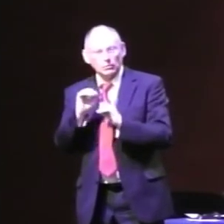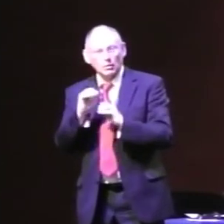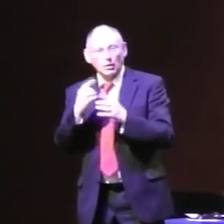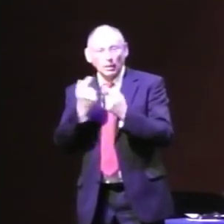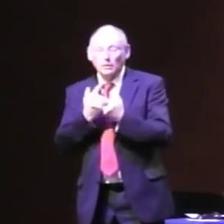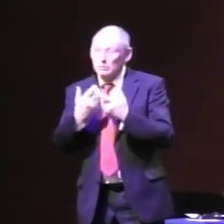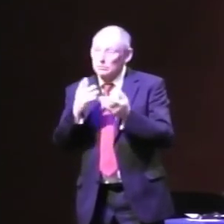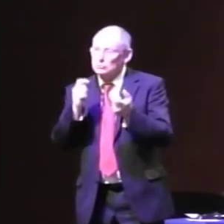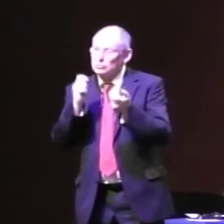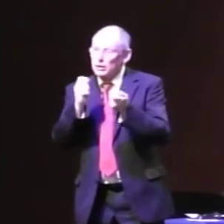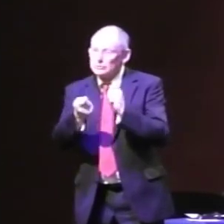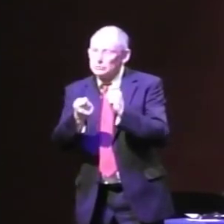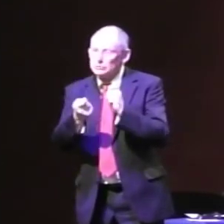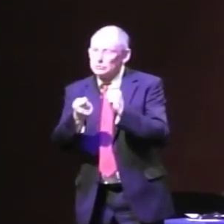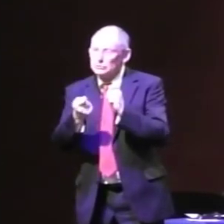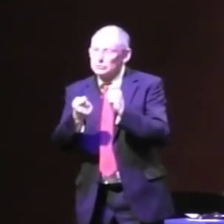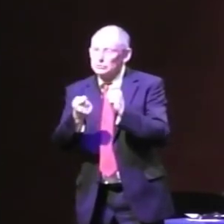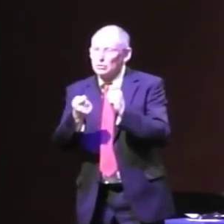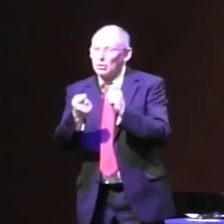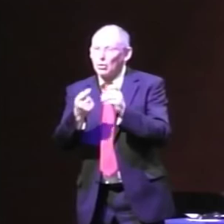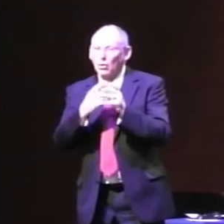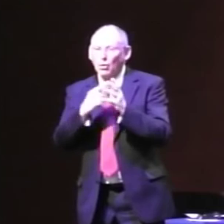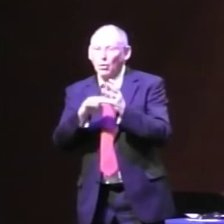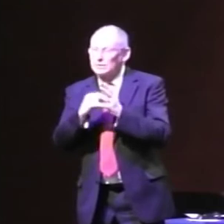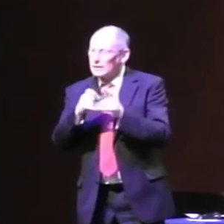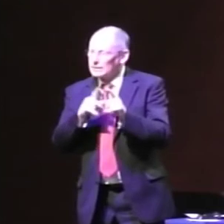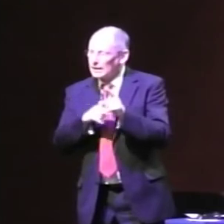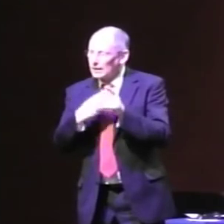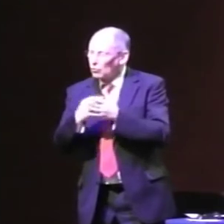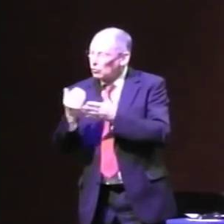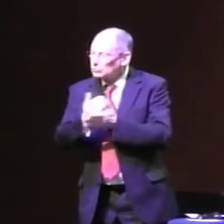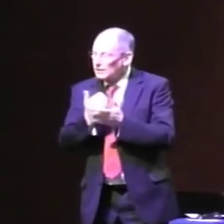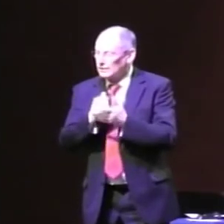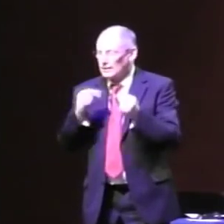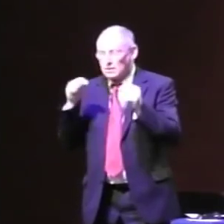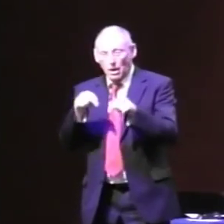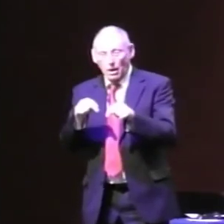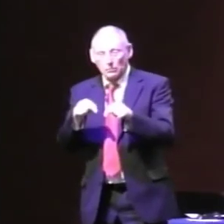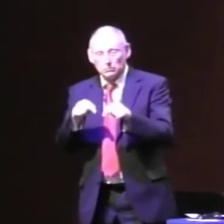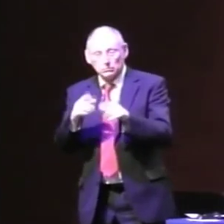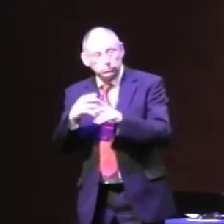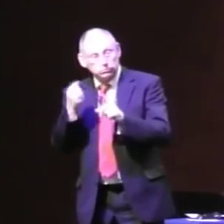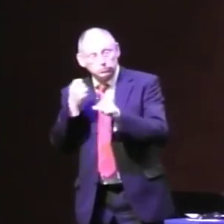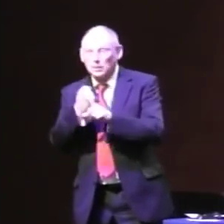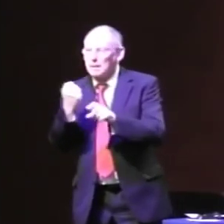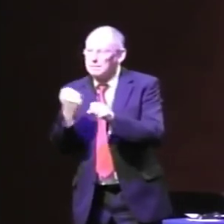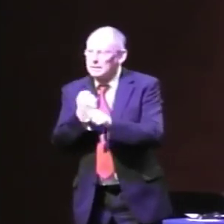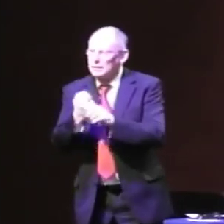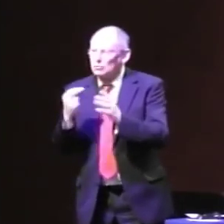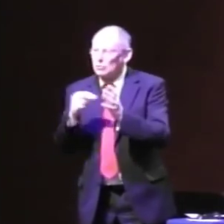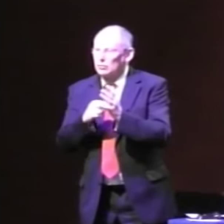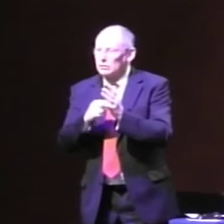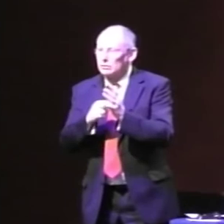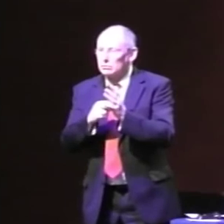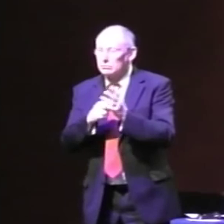changed. Austerity is here. Has that had an impact on maintenance contracts?